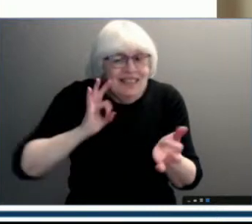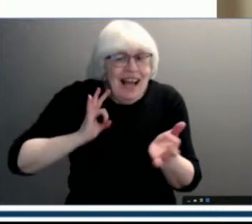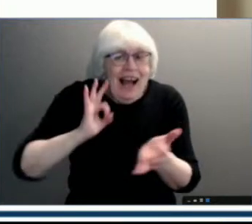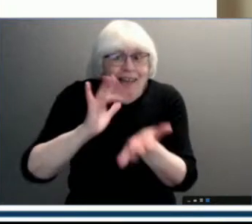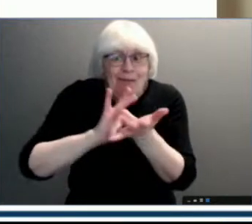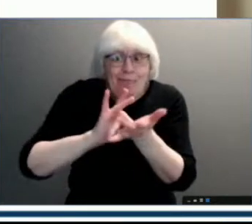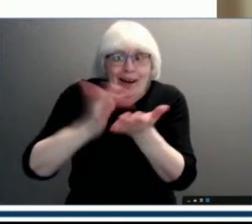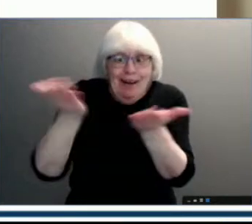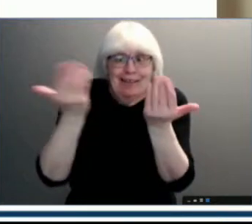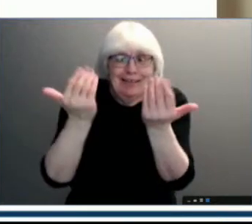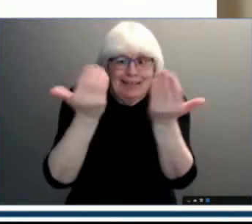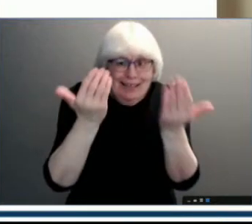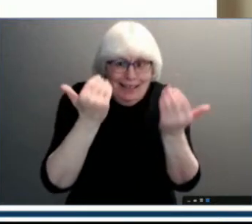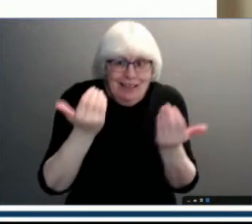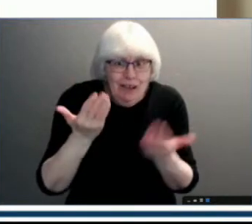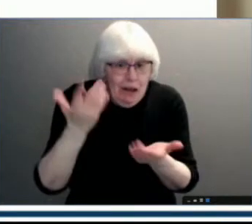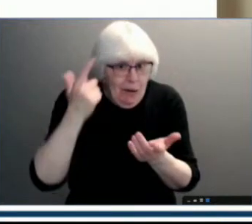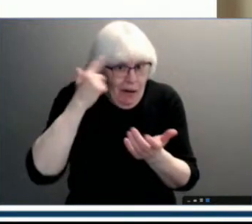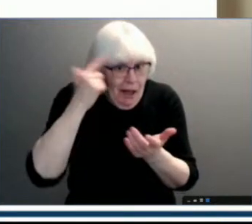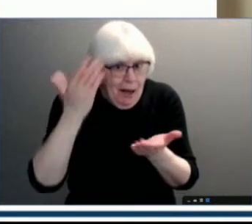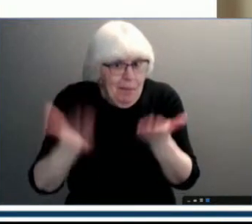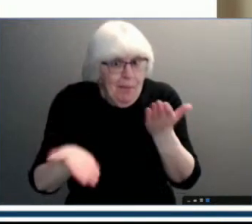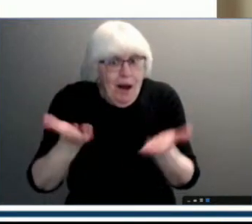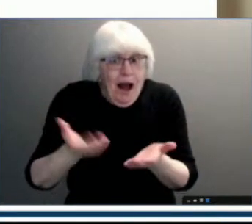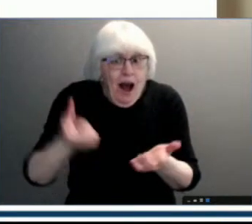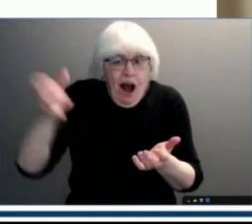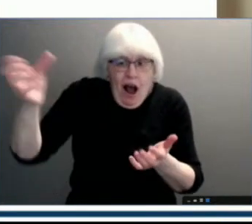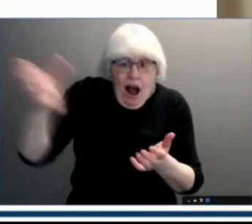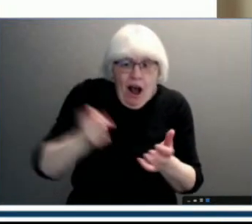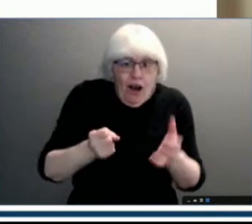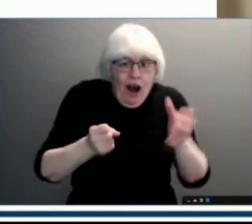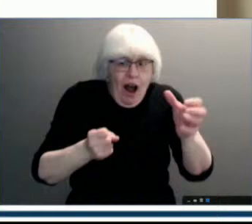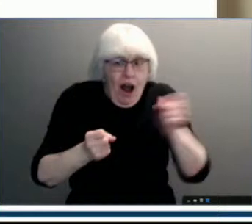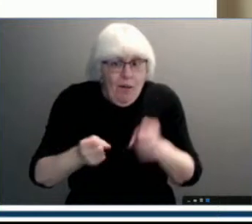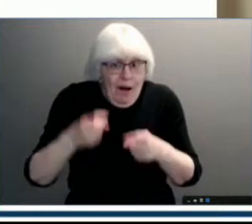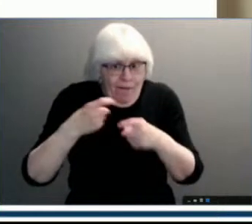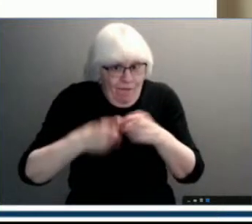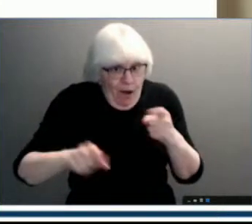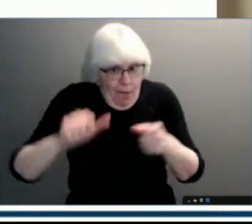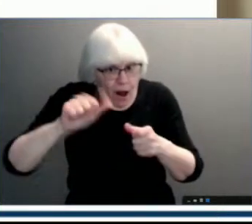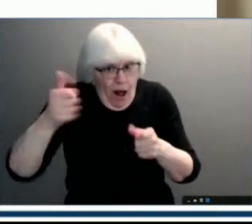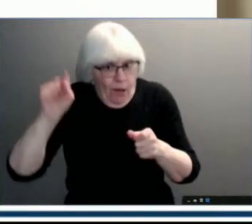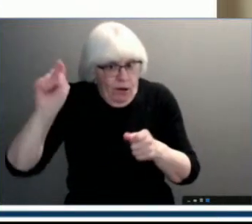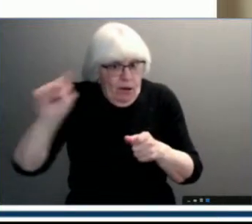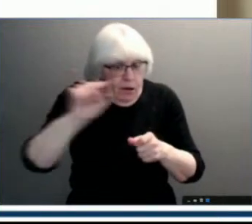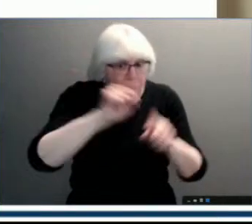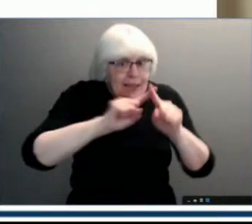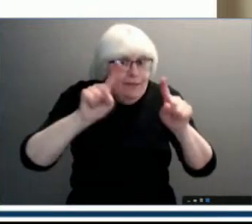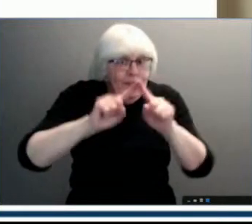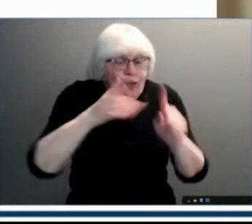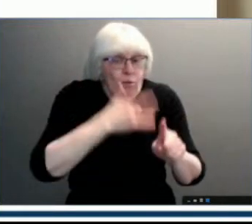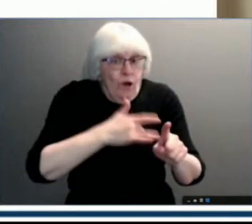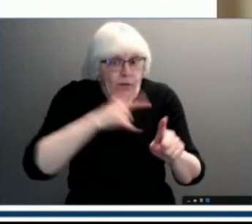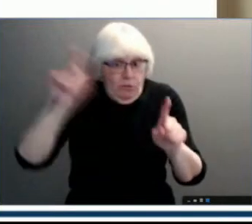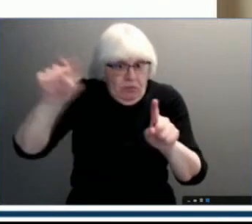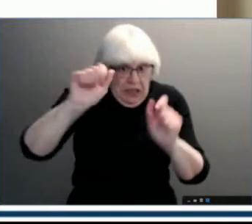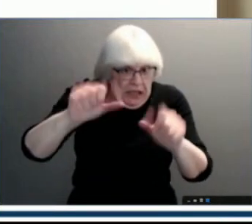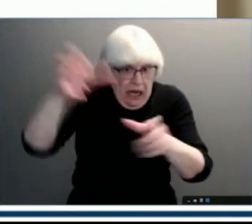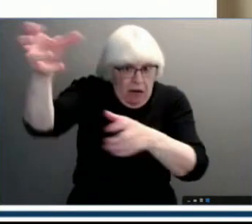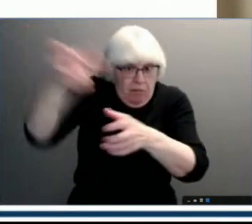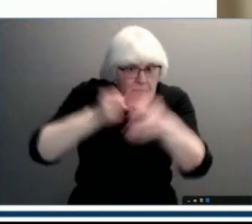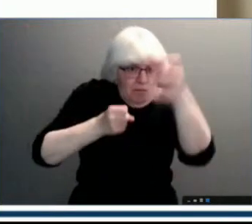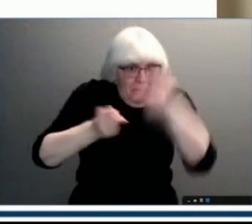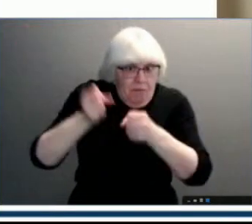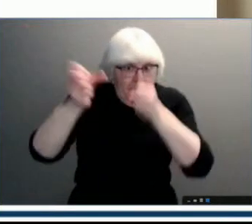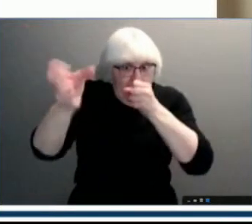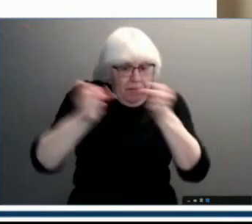hiring from outside the province, bringing in Red Cross or military support as we have in the past, if it isn't enough to cover the booster clinics? Yeah, I